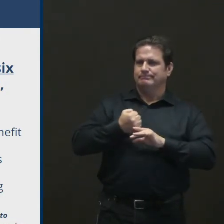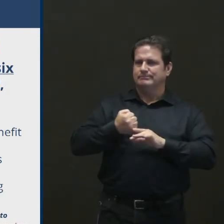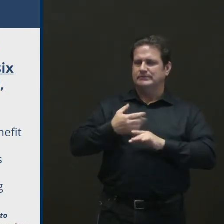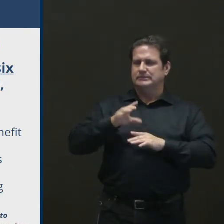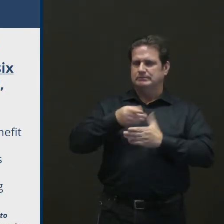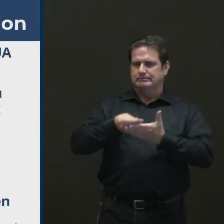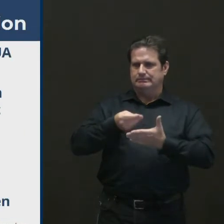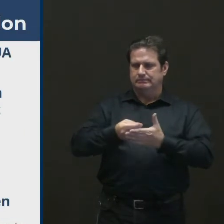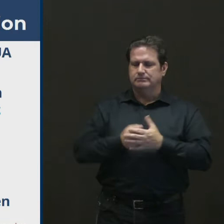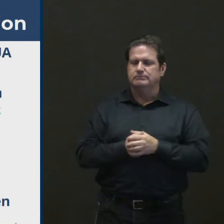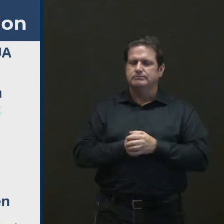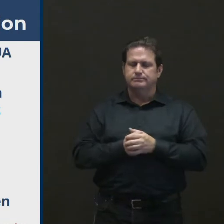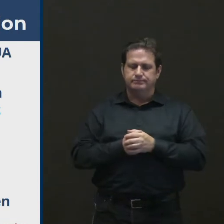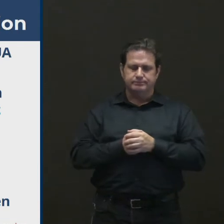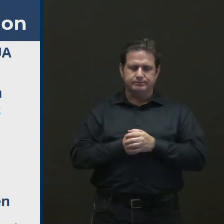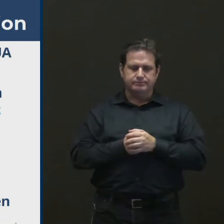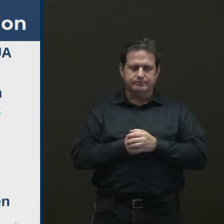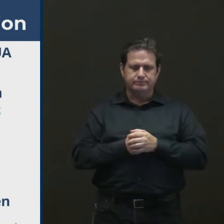funds. Next slide.